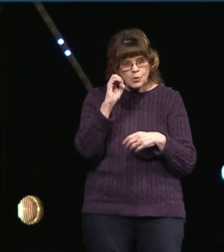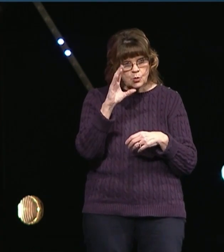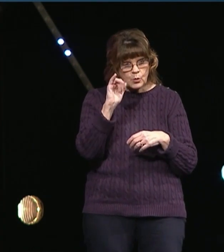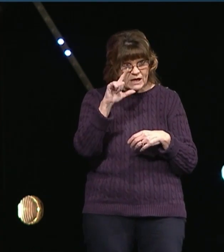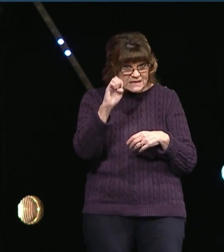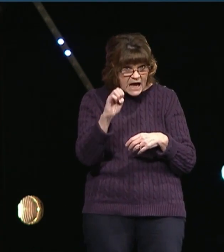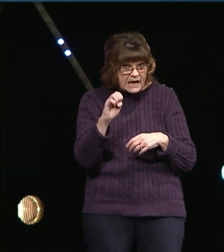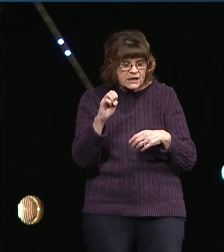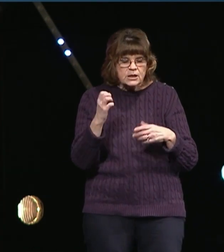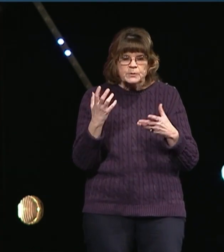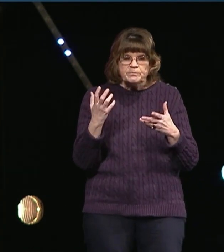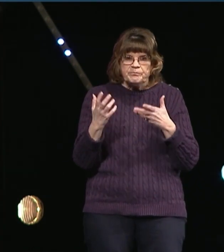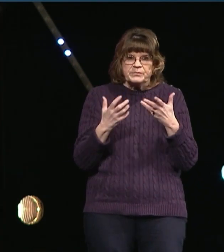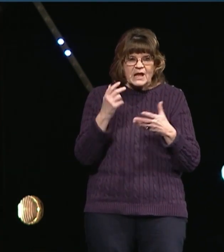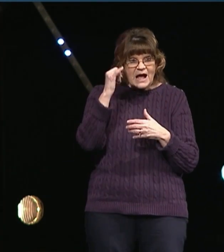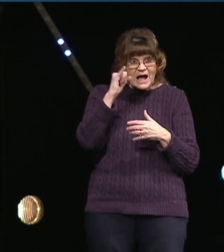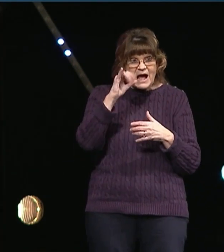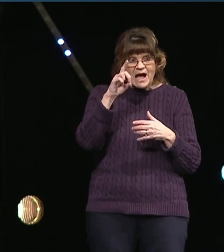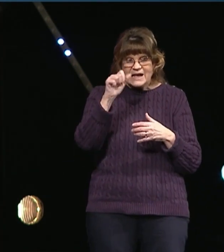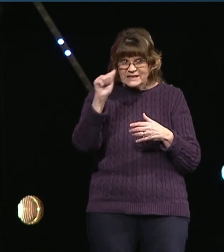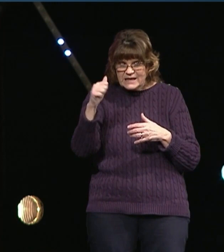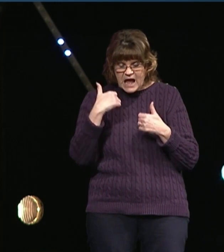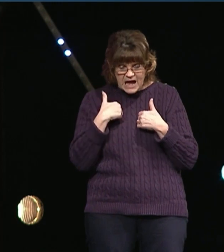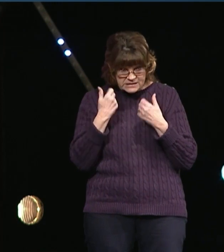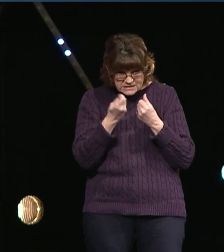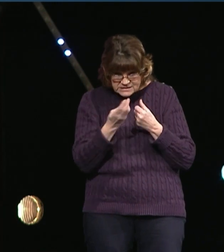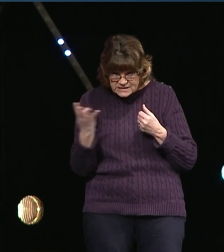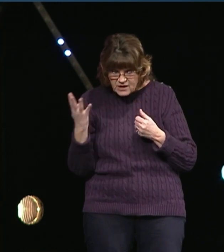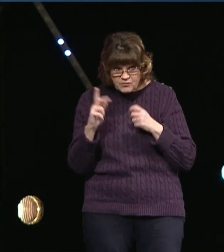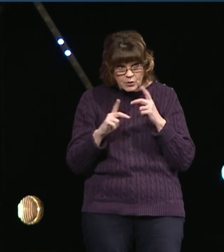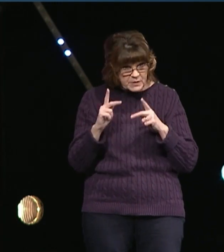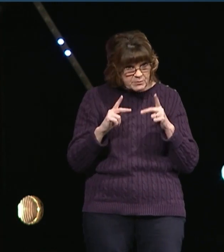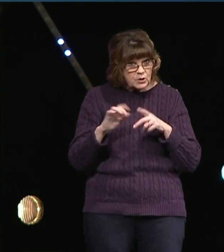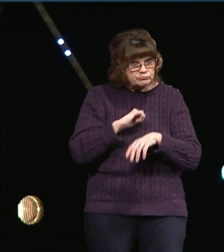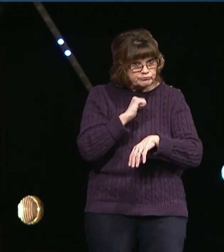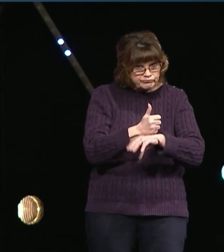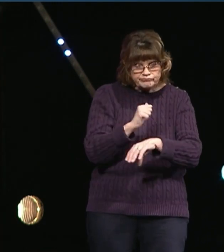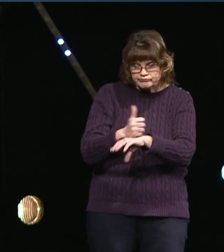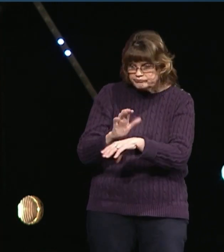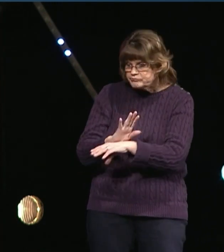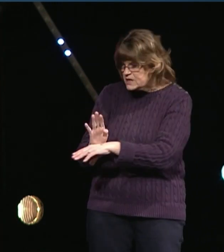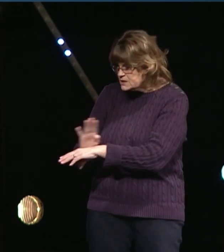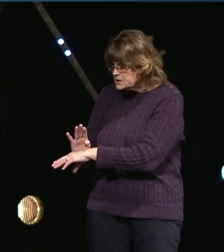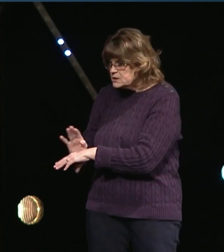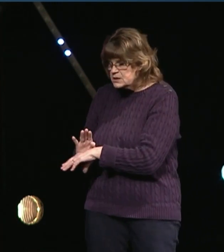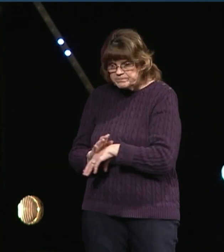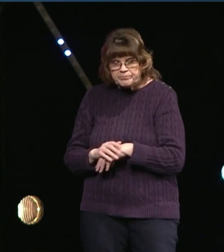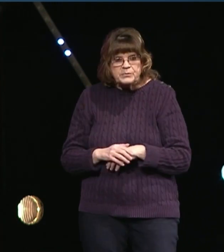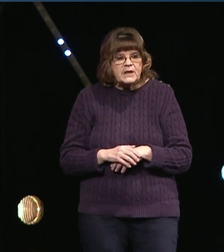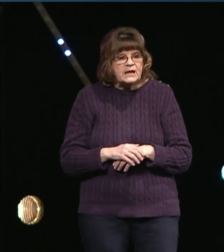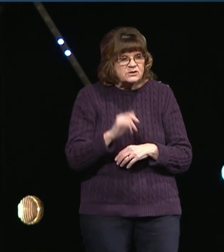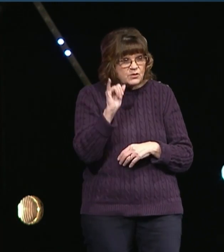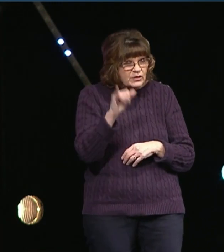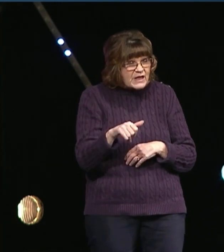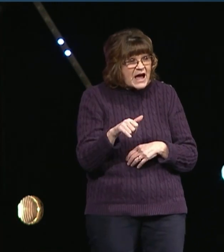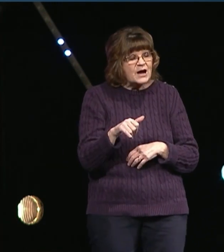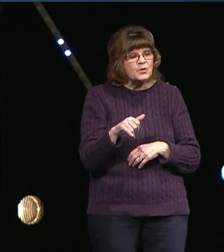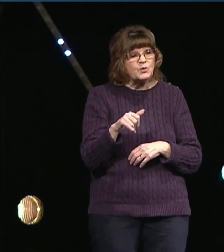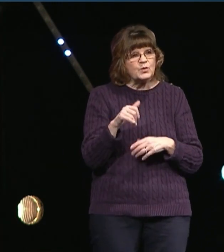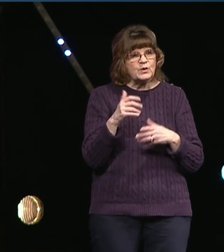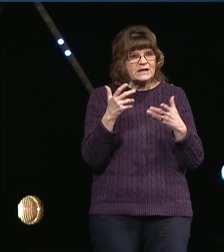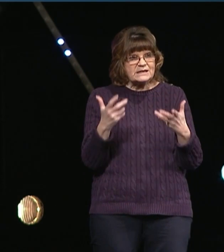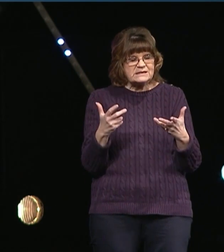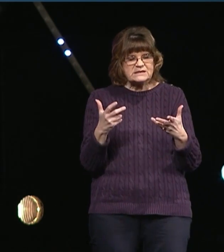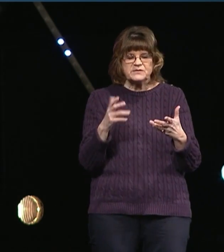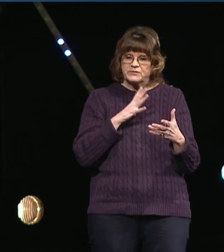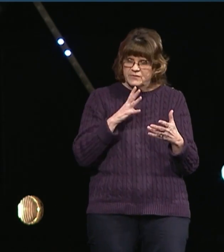course, IDEA had a number of establishments, and so that was a little bit of a hassle, but it was